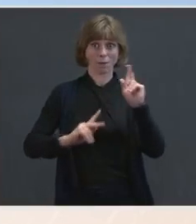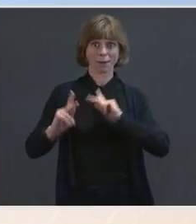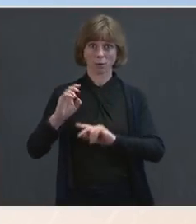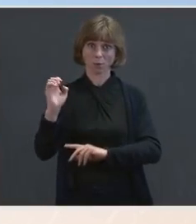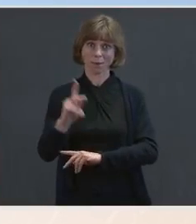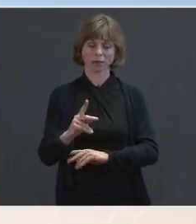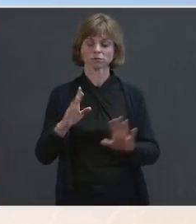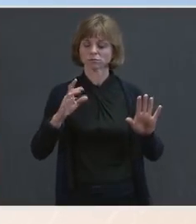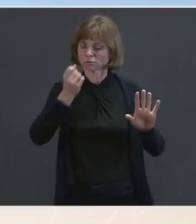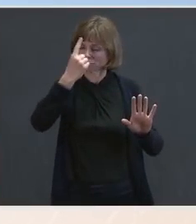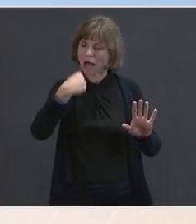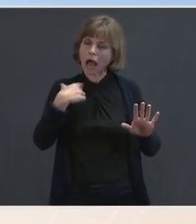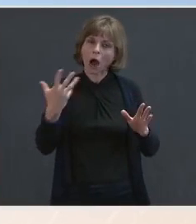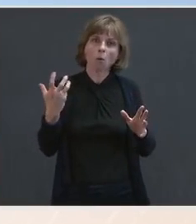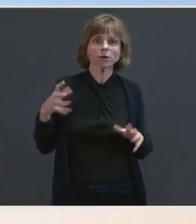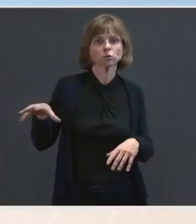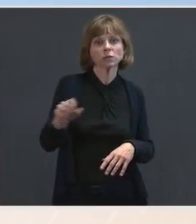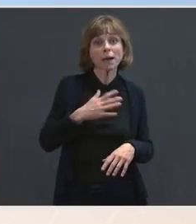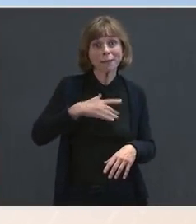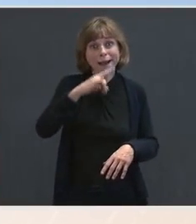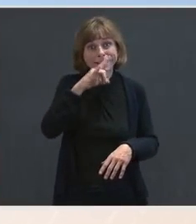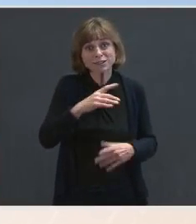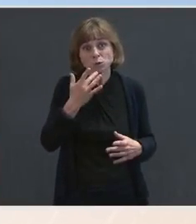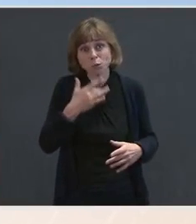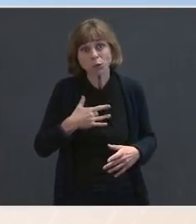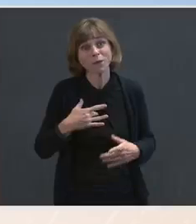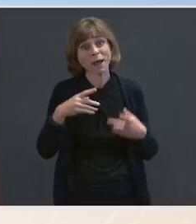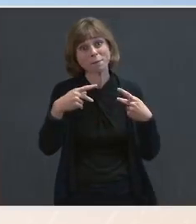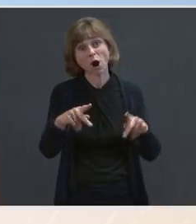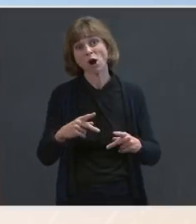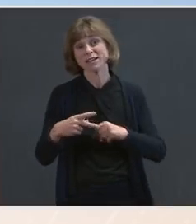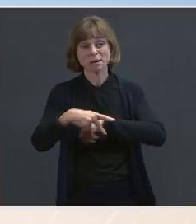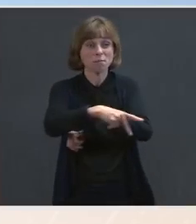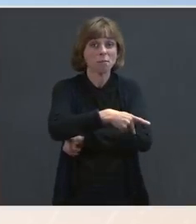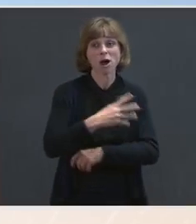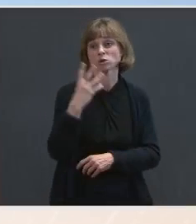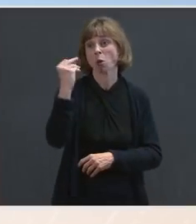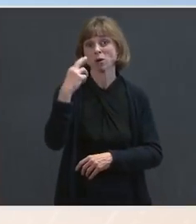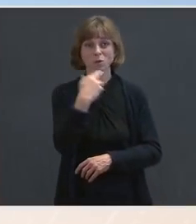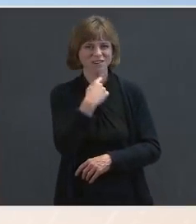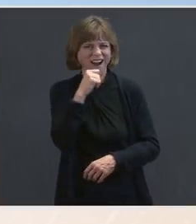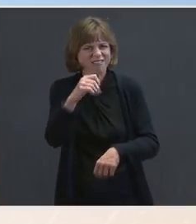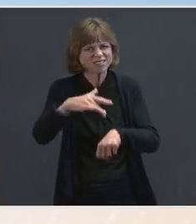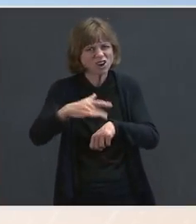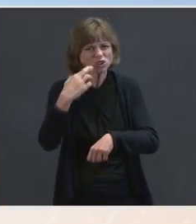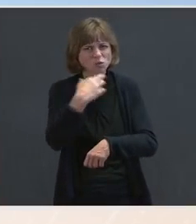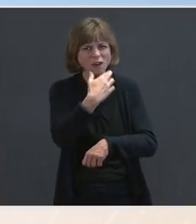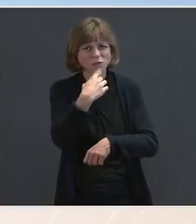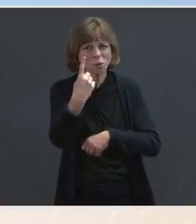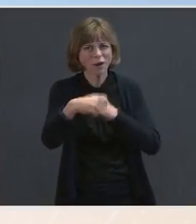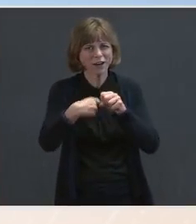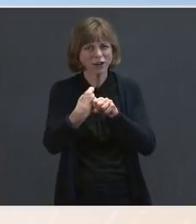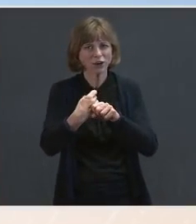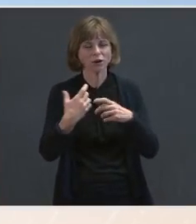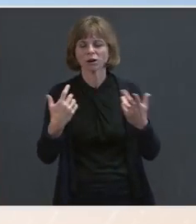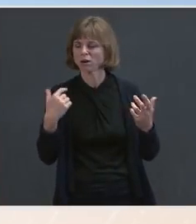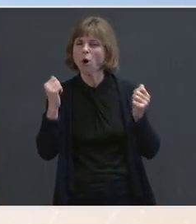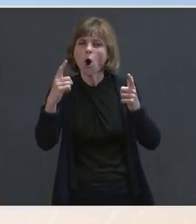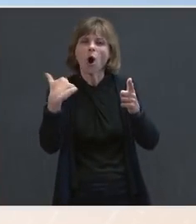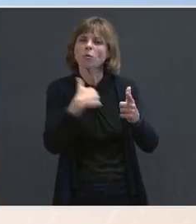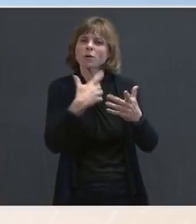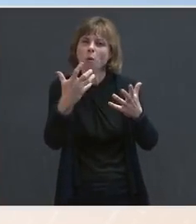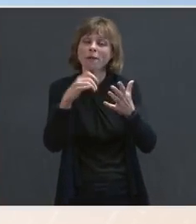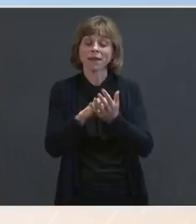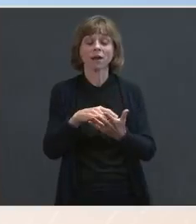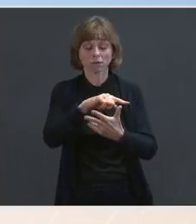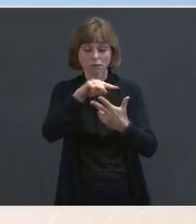me, I'd love to take my kids to birthday parties and to parks and to go to a restaurant. I haven't been to one in a year. We all want that. This is the pathway to